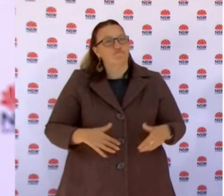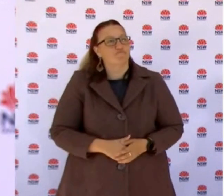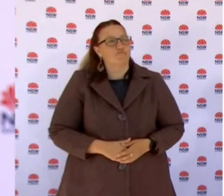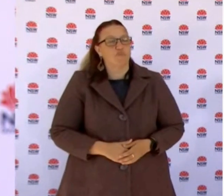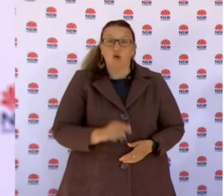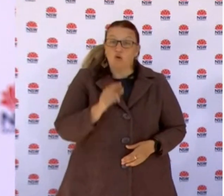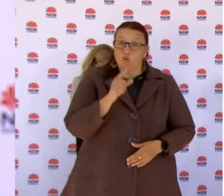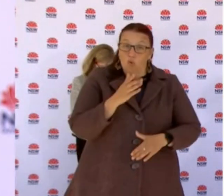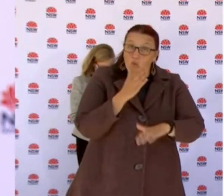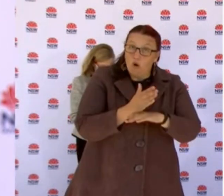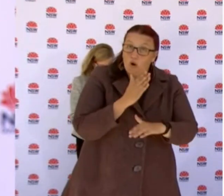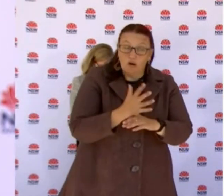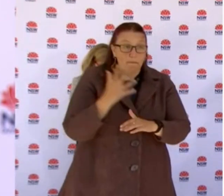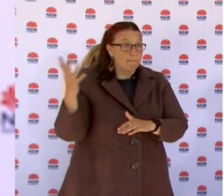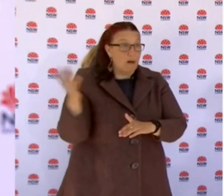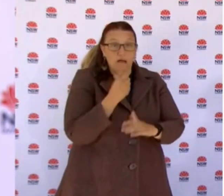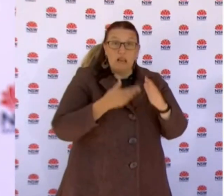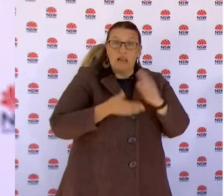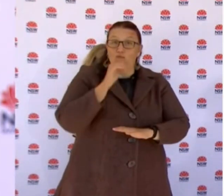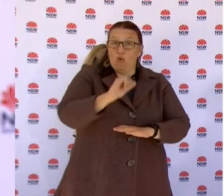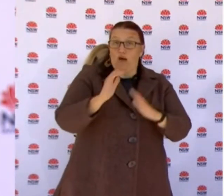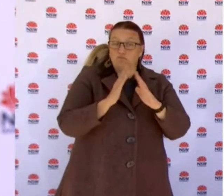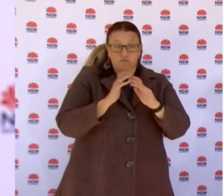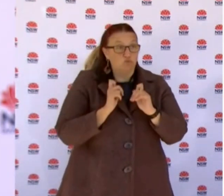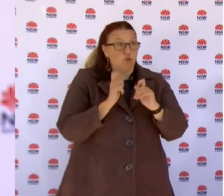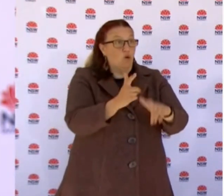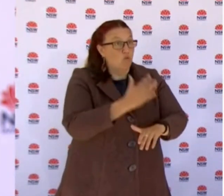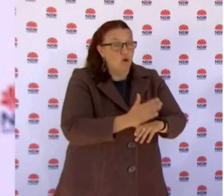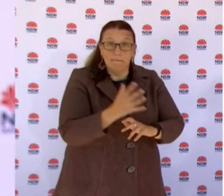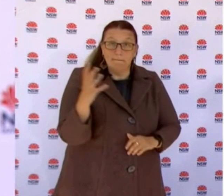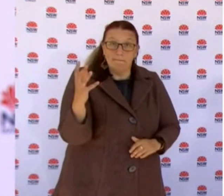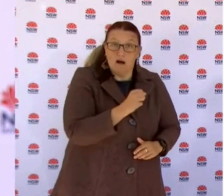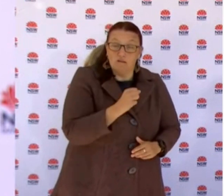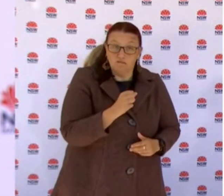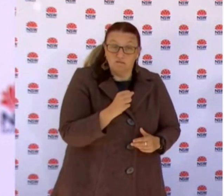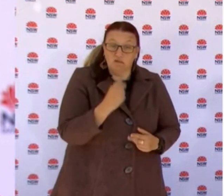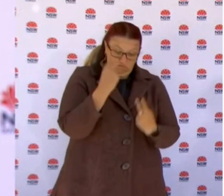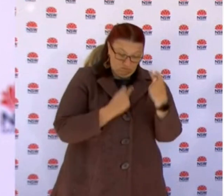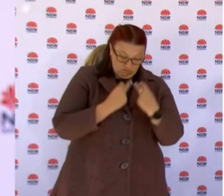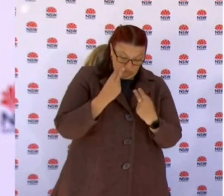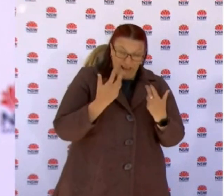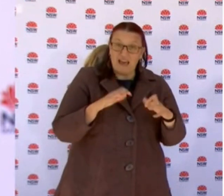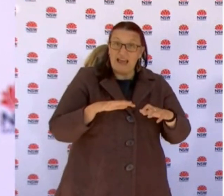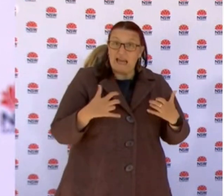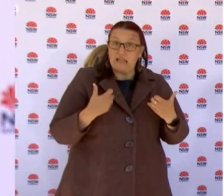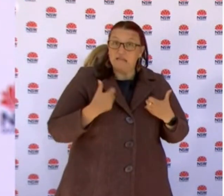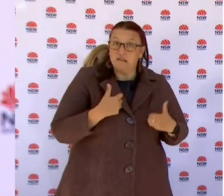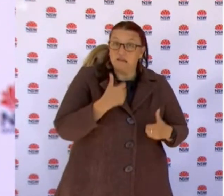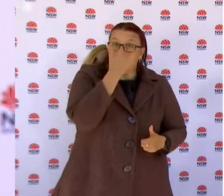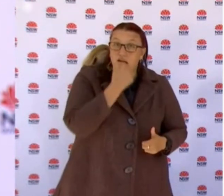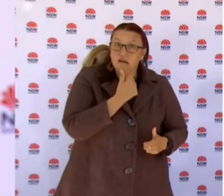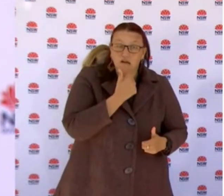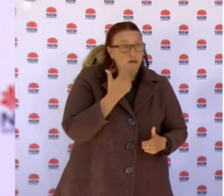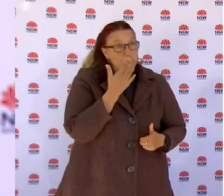stay home and get tested. Follow the health advice. And what we do appreciate is, even when people have broken the rules, they're being